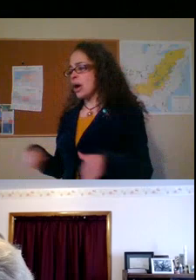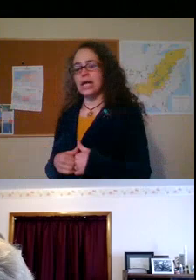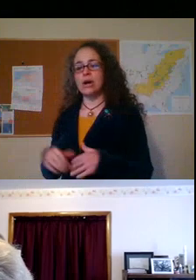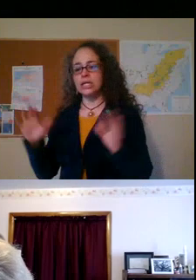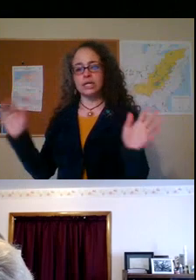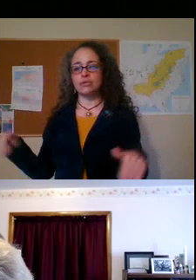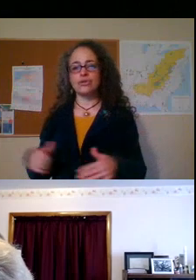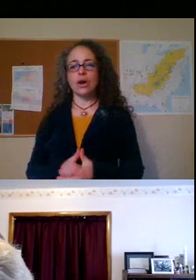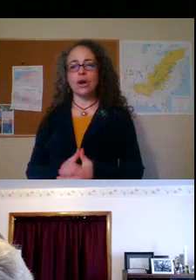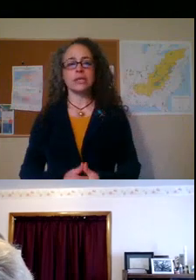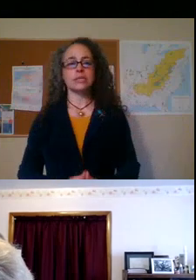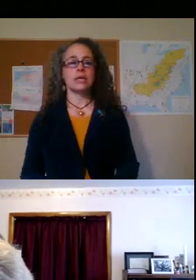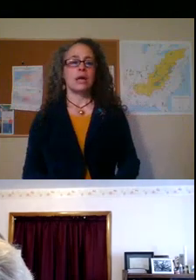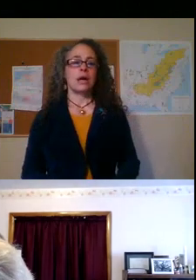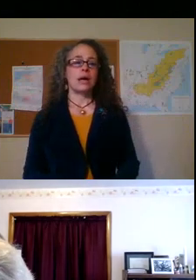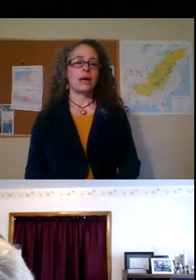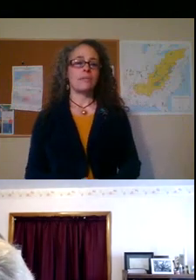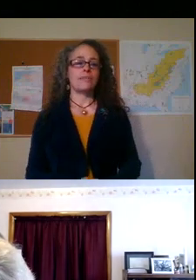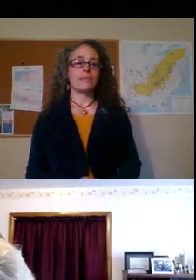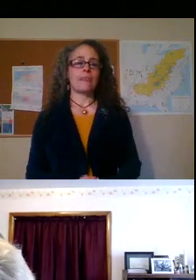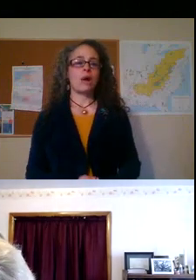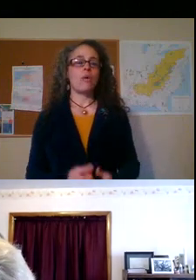maybe architectural drawings,